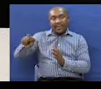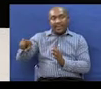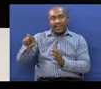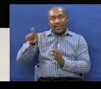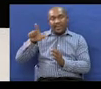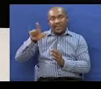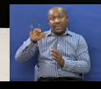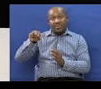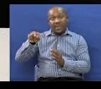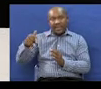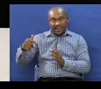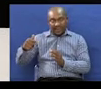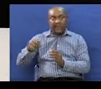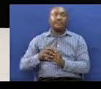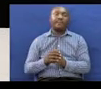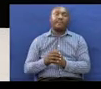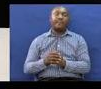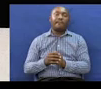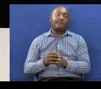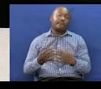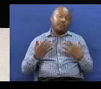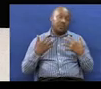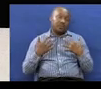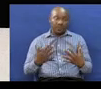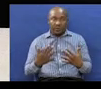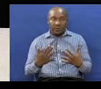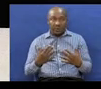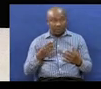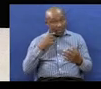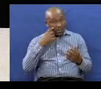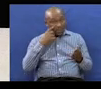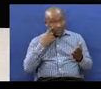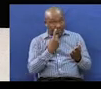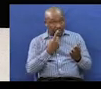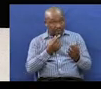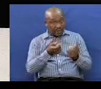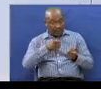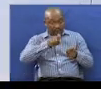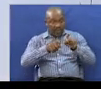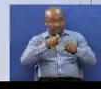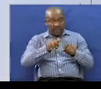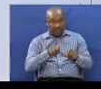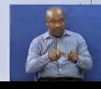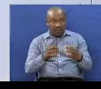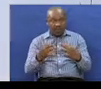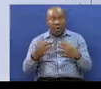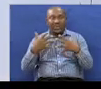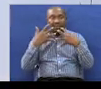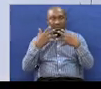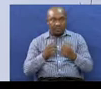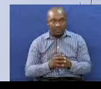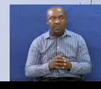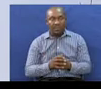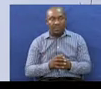it rekindles a glowing sprint. So test, we call it chemical test of oxygen.